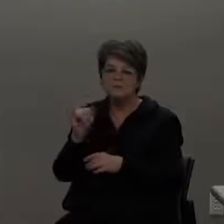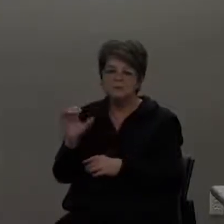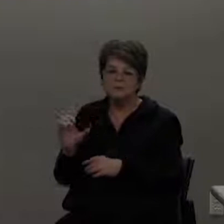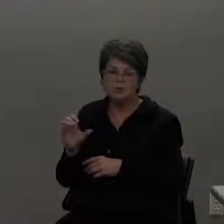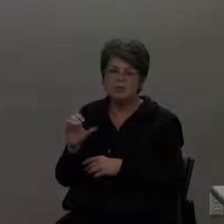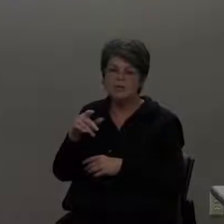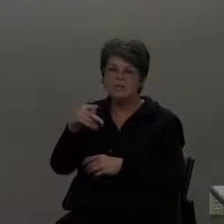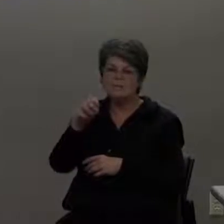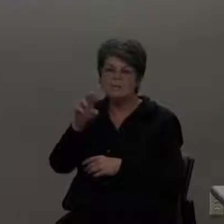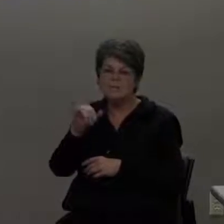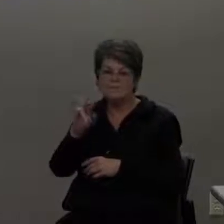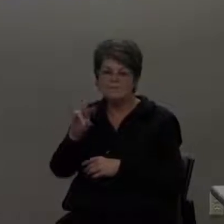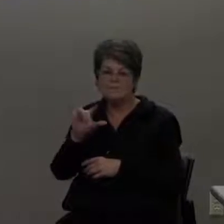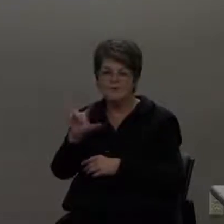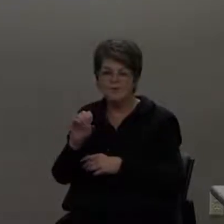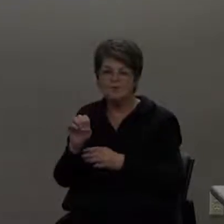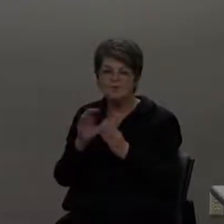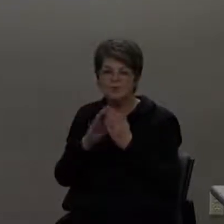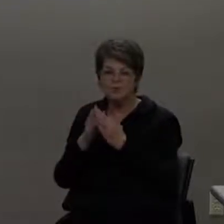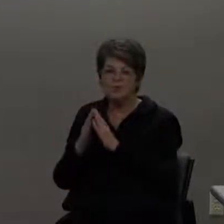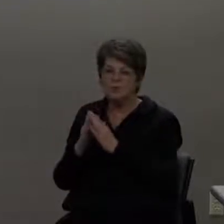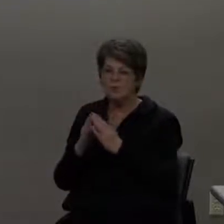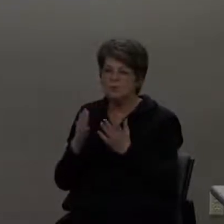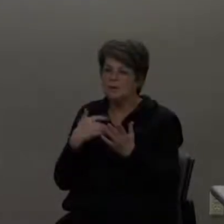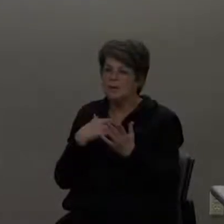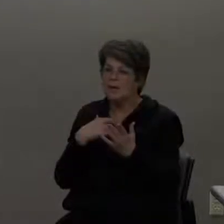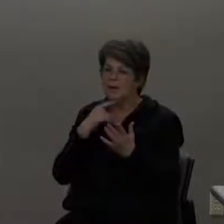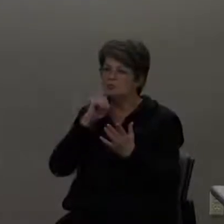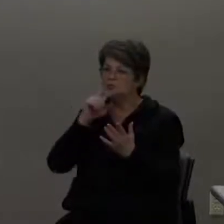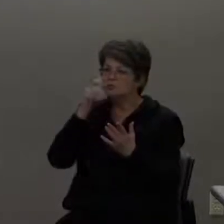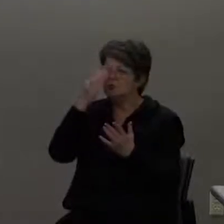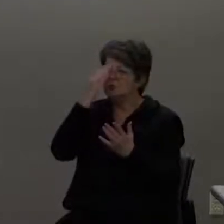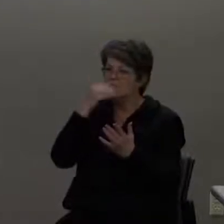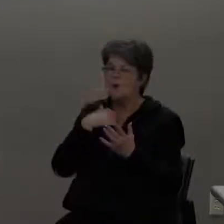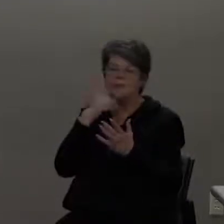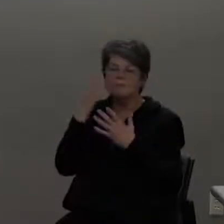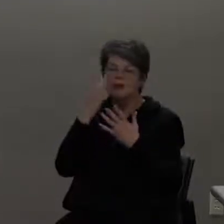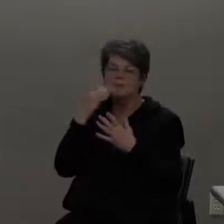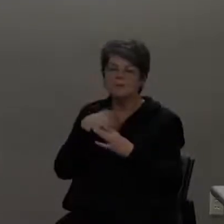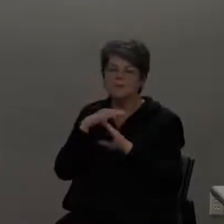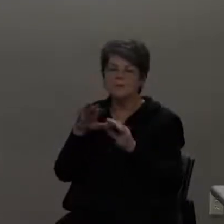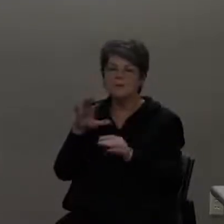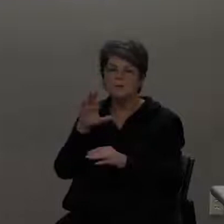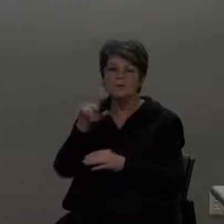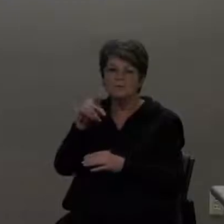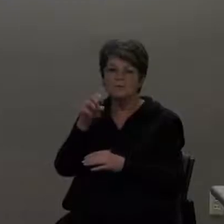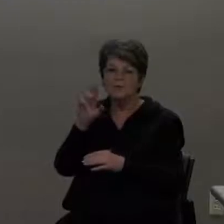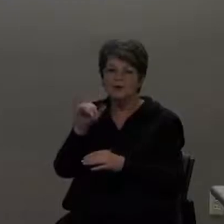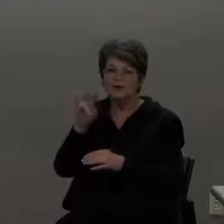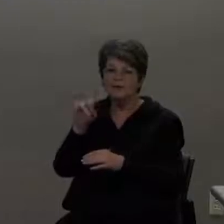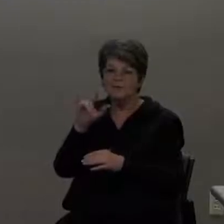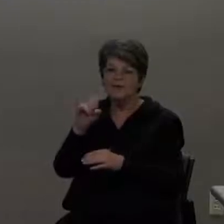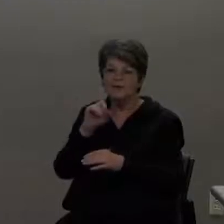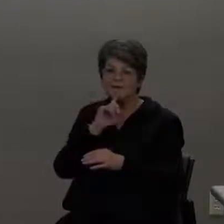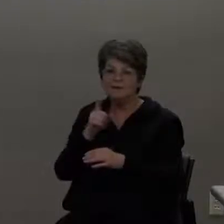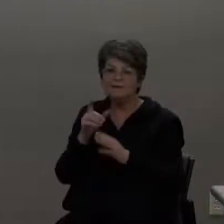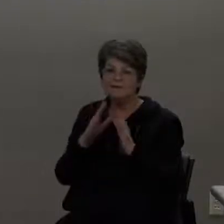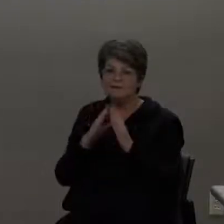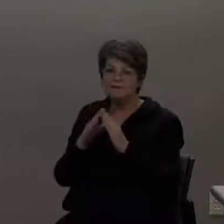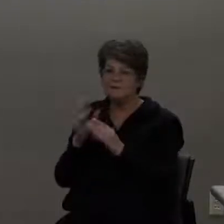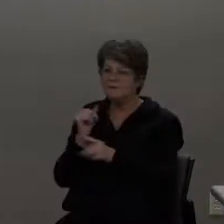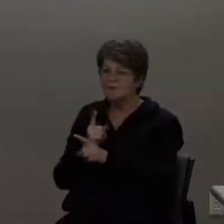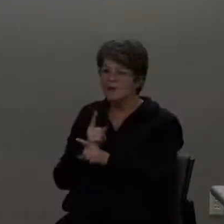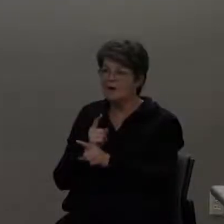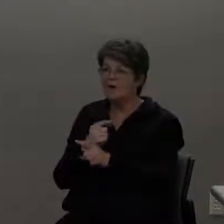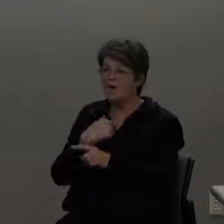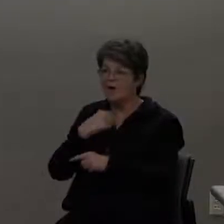and Perryville Community. So Perryville, I should know this, I'm embarrassed that I don't, but Perryville's a city, correct? Yes. Okay, all right. I thought